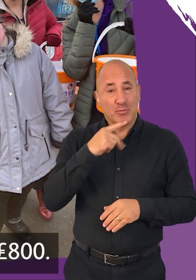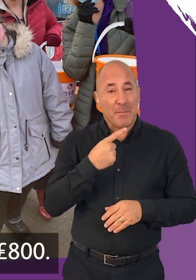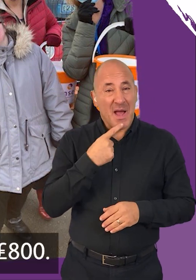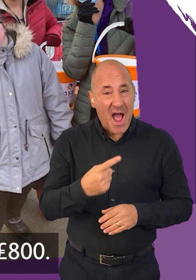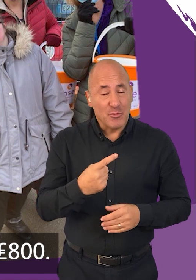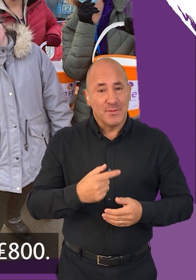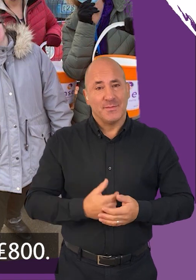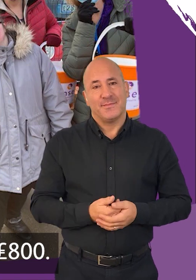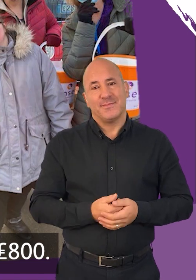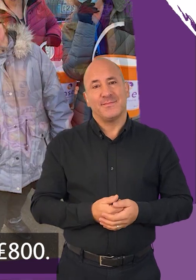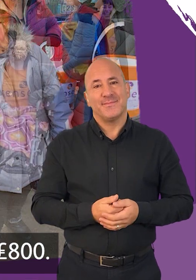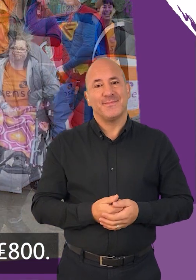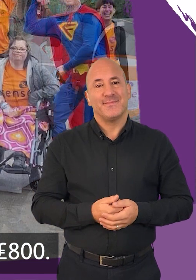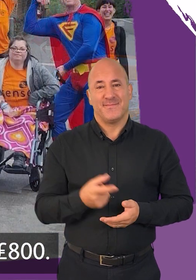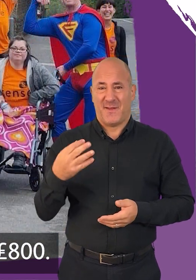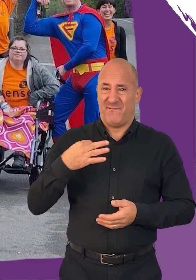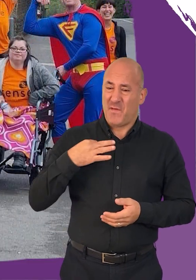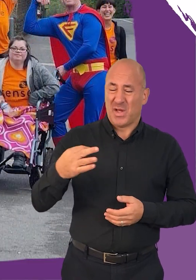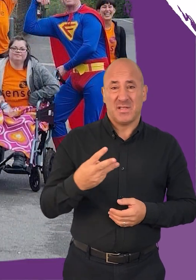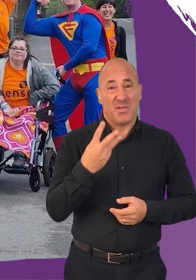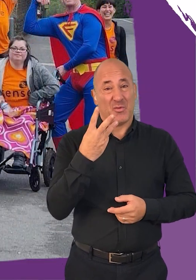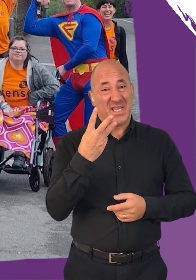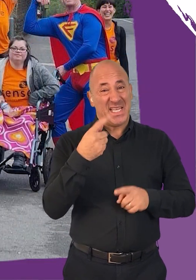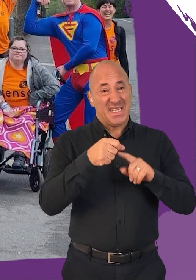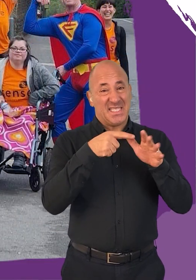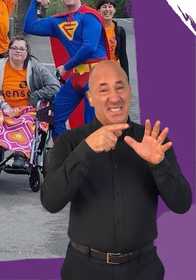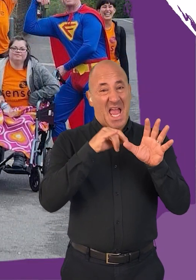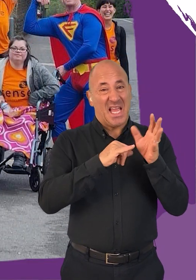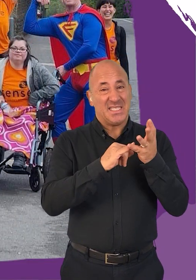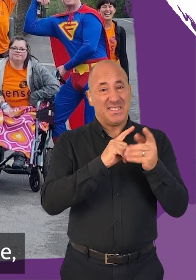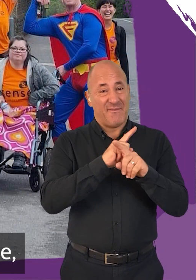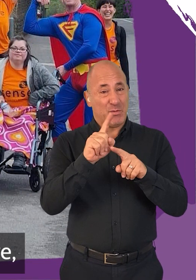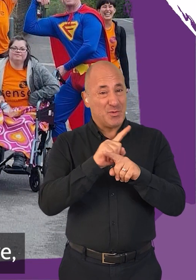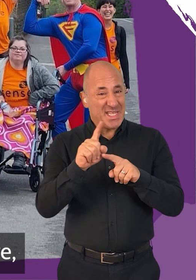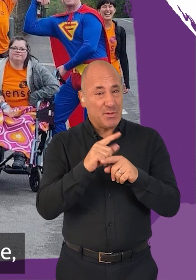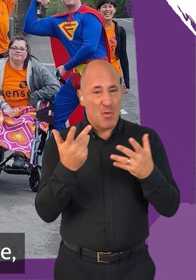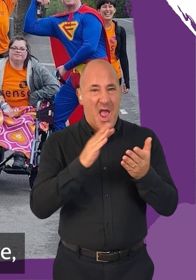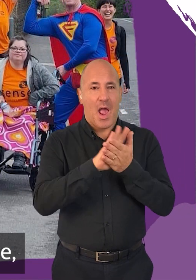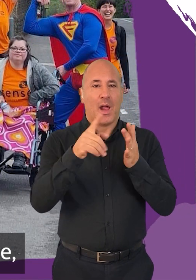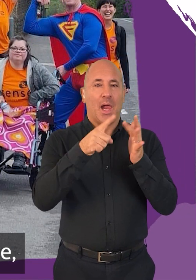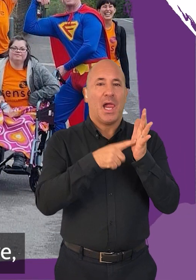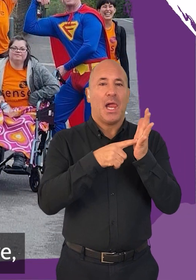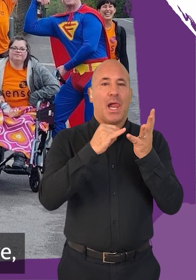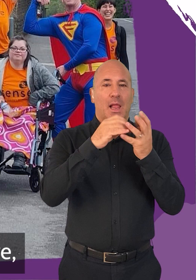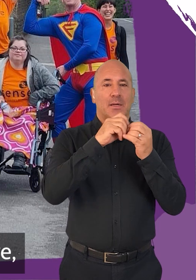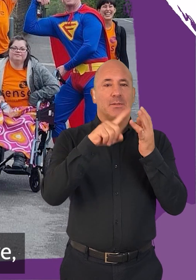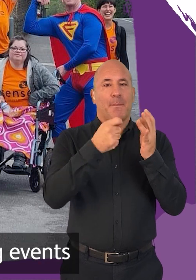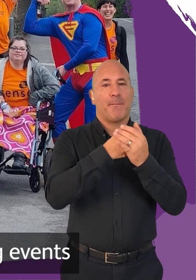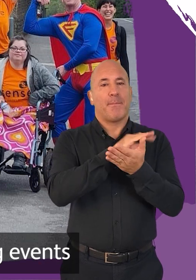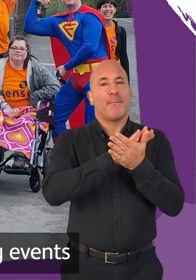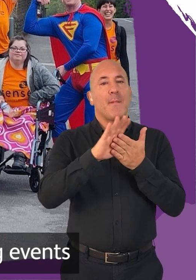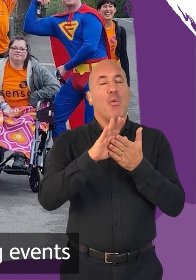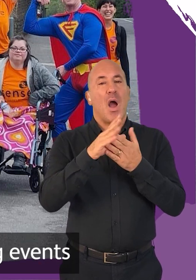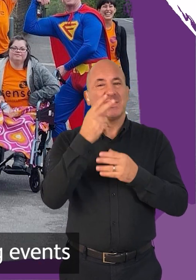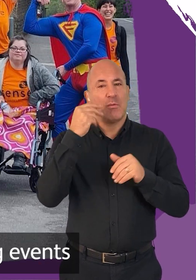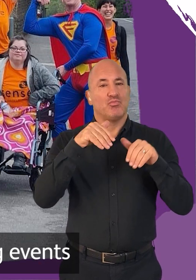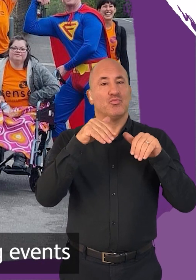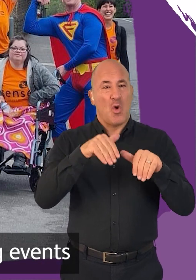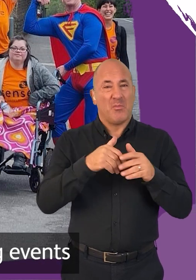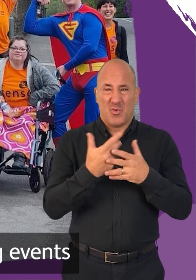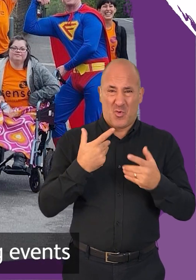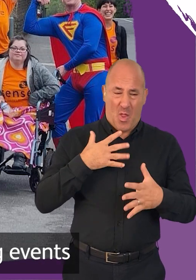over £800. Rosie volunteers up to 3 days a week at the Hillsborough Sense store, where she